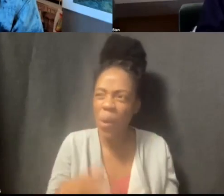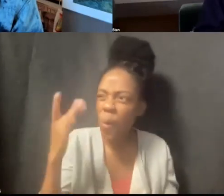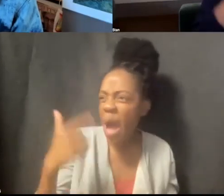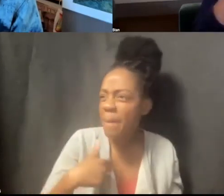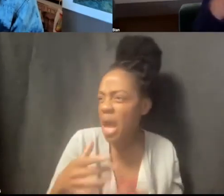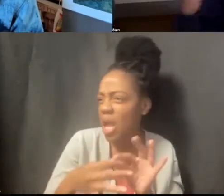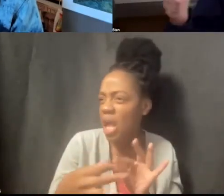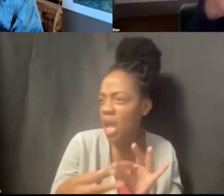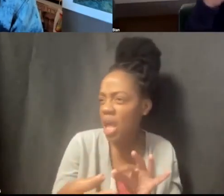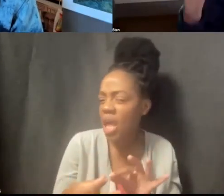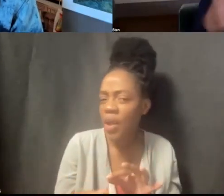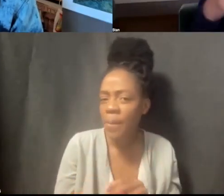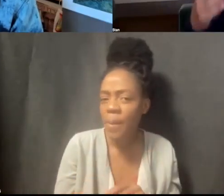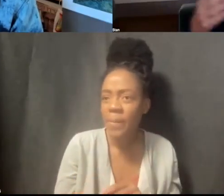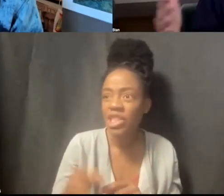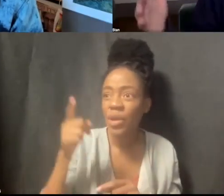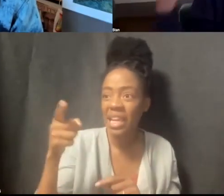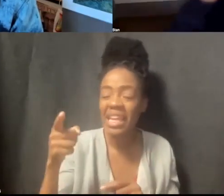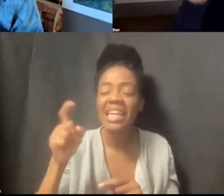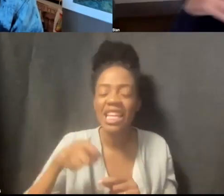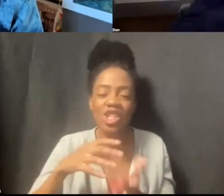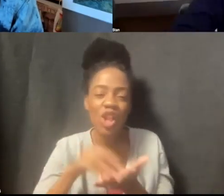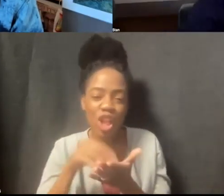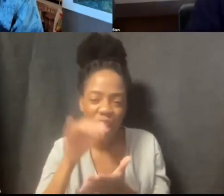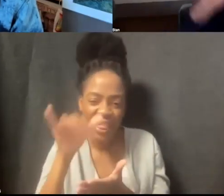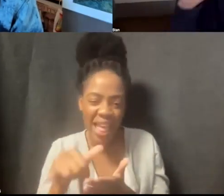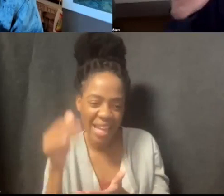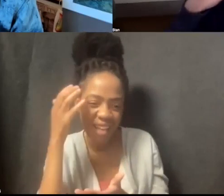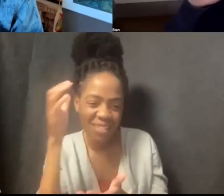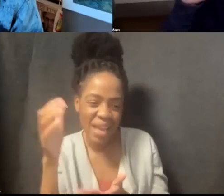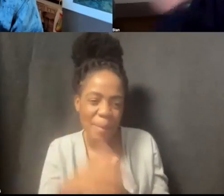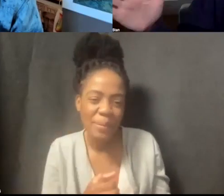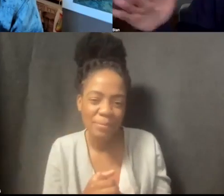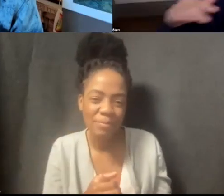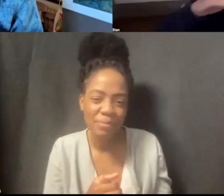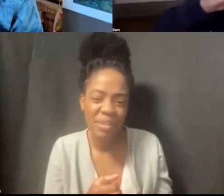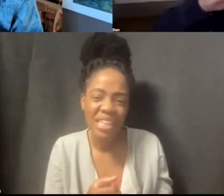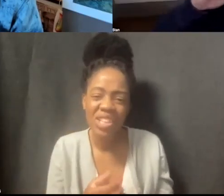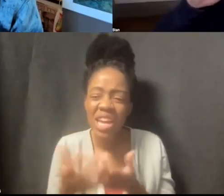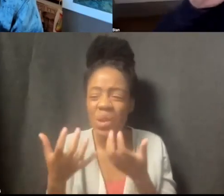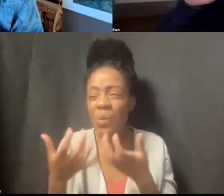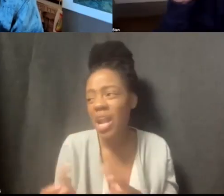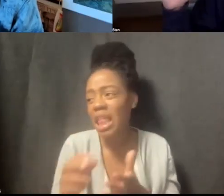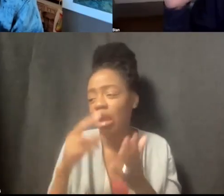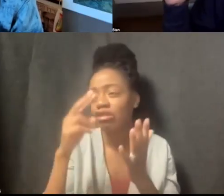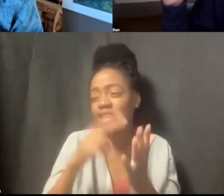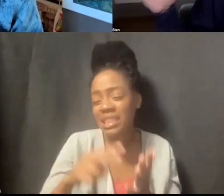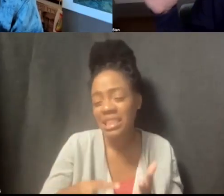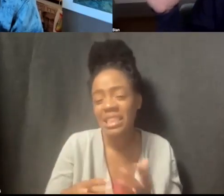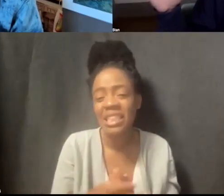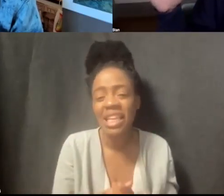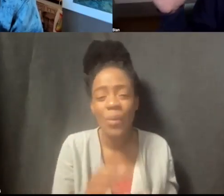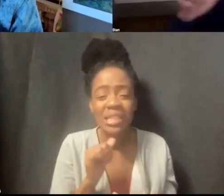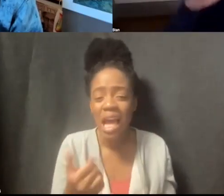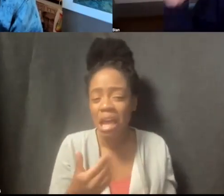that? And he had to learn that. And so we've kind of, and I was not into reading. I wasn't really a good